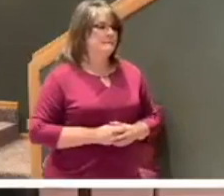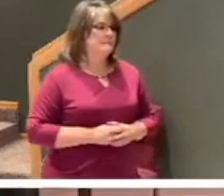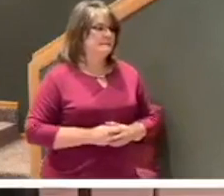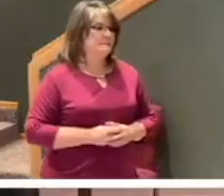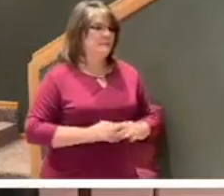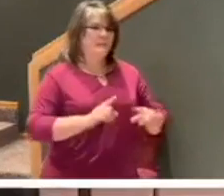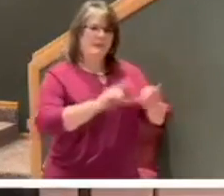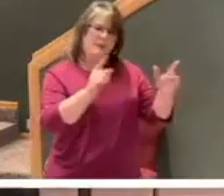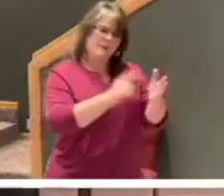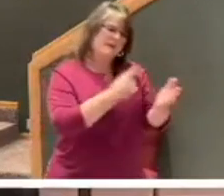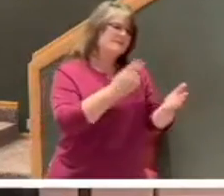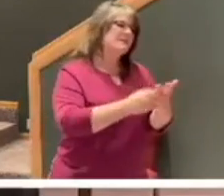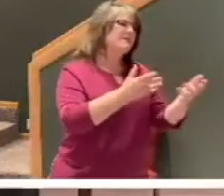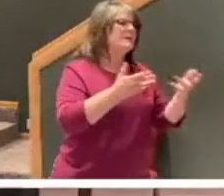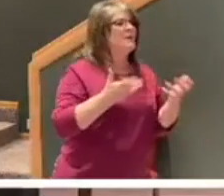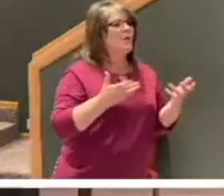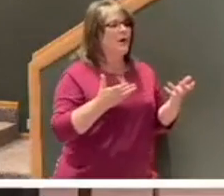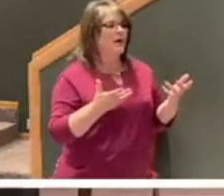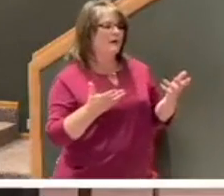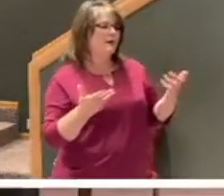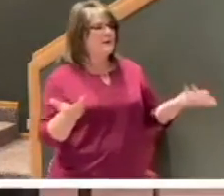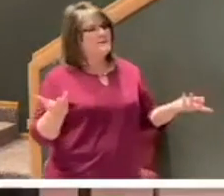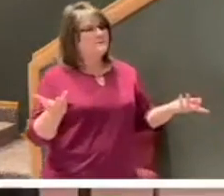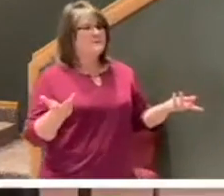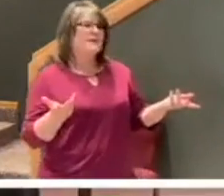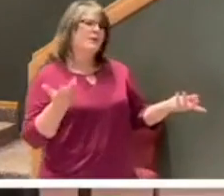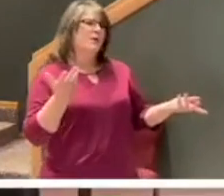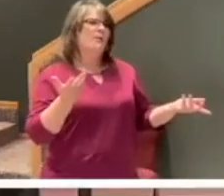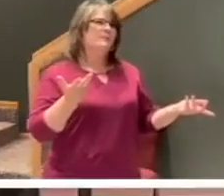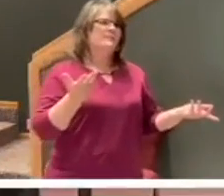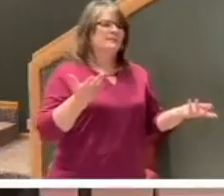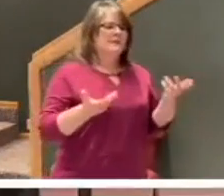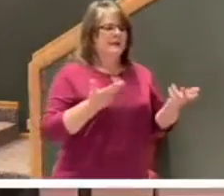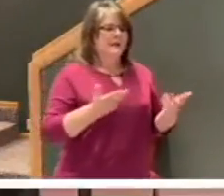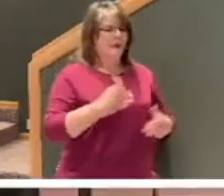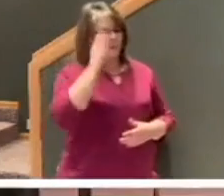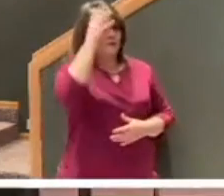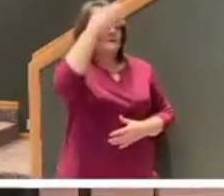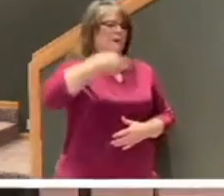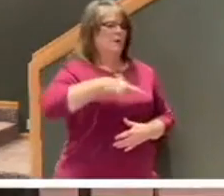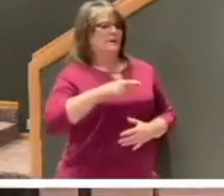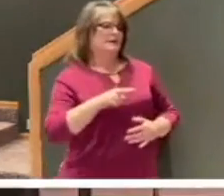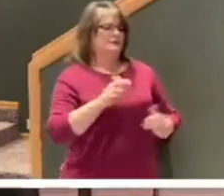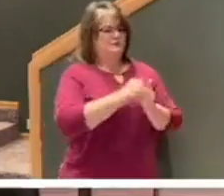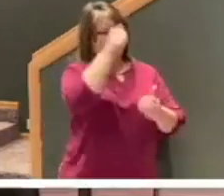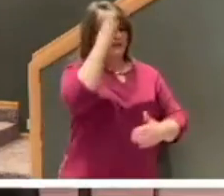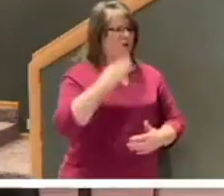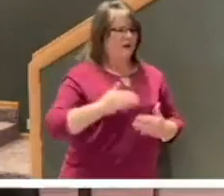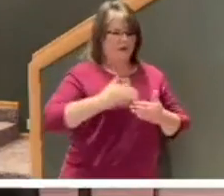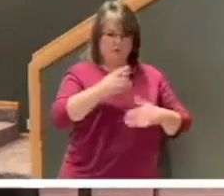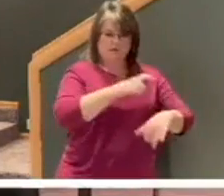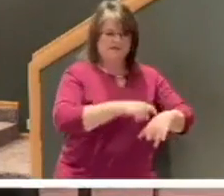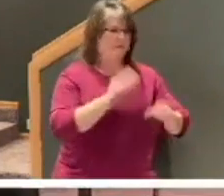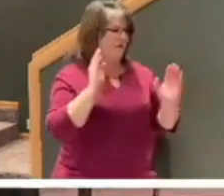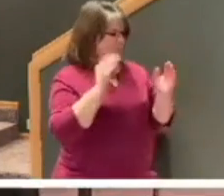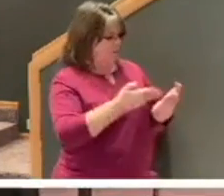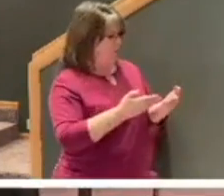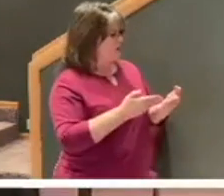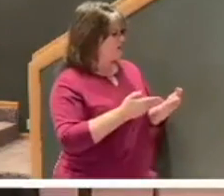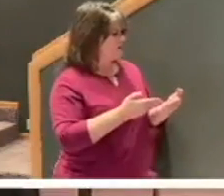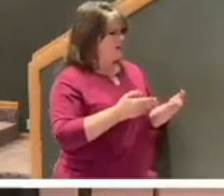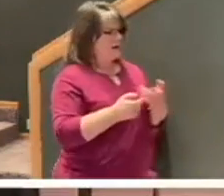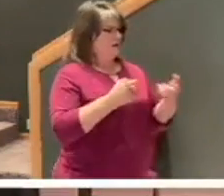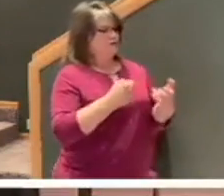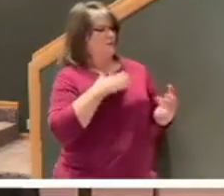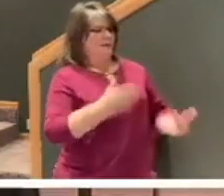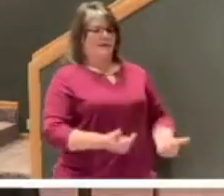But occasionally they want to throw a religious bone towards God every once in a while, and the rest of the time focus on being in control